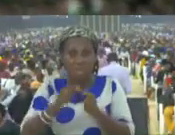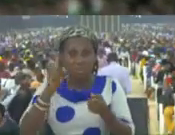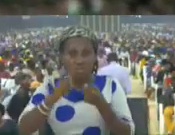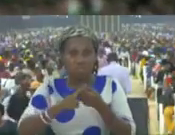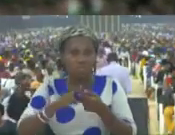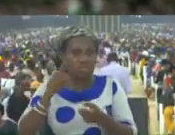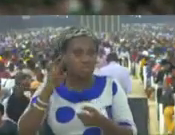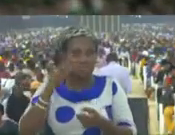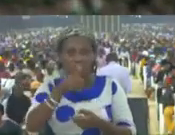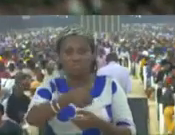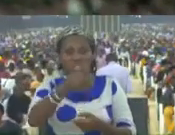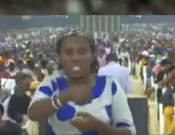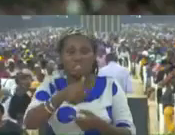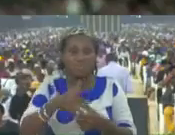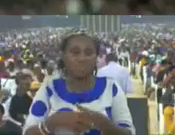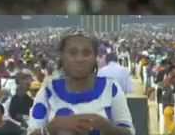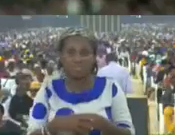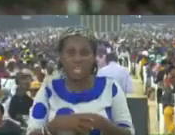Everywhere she went,